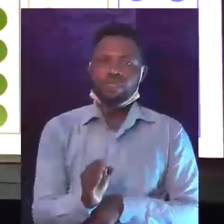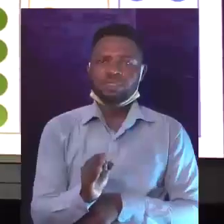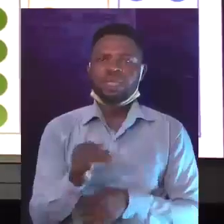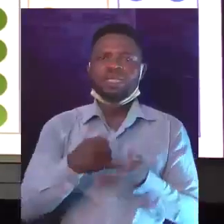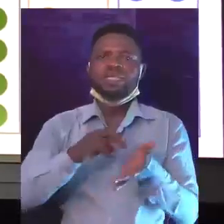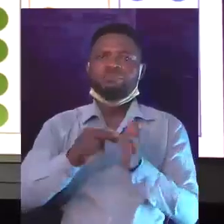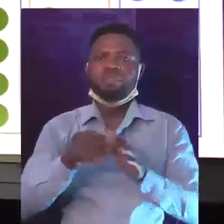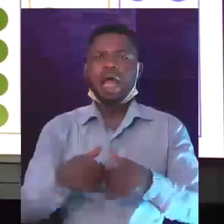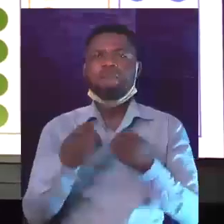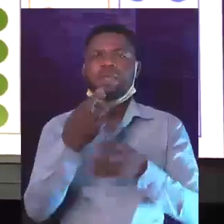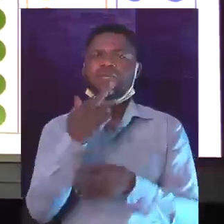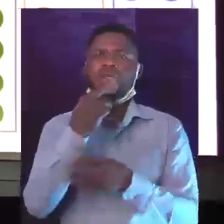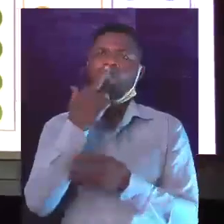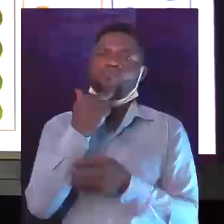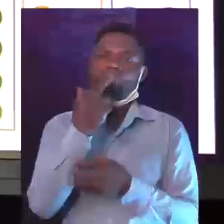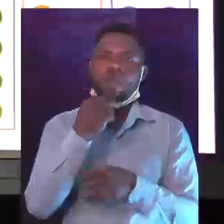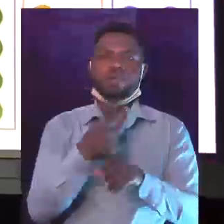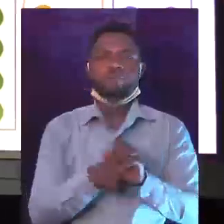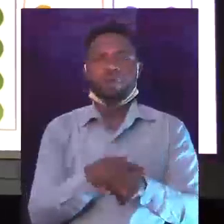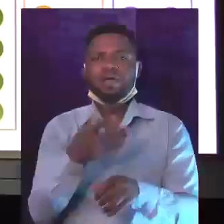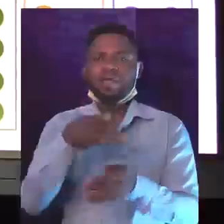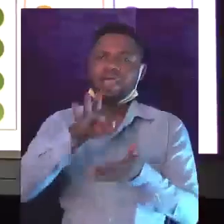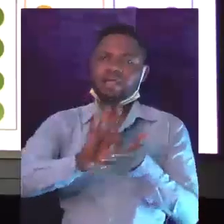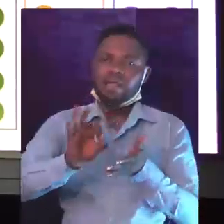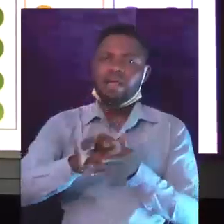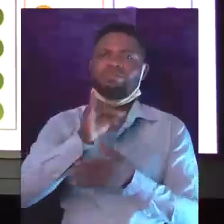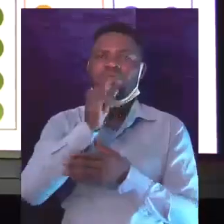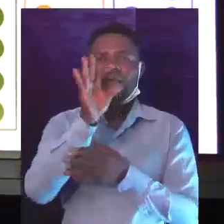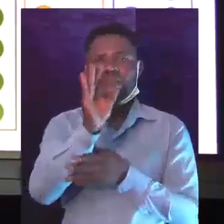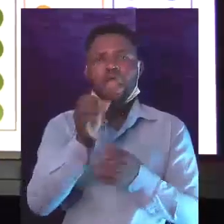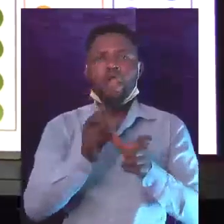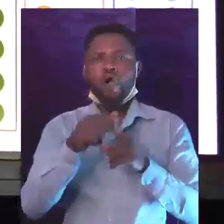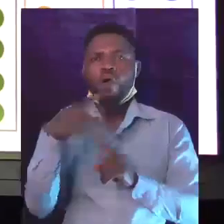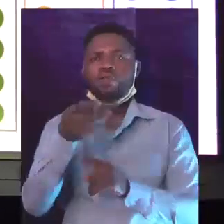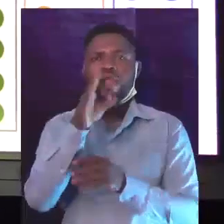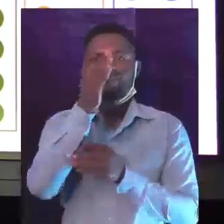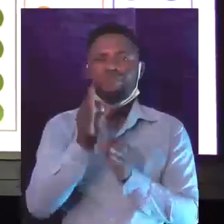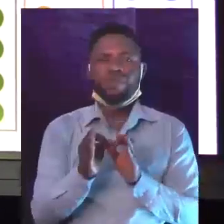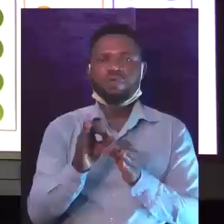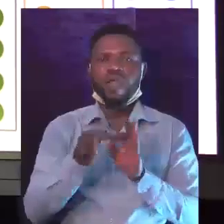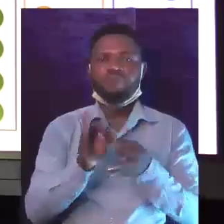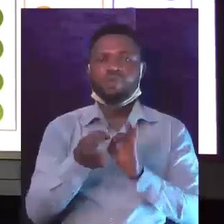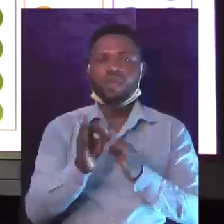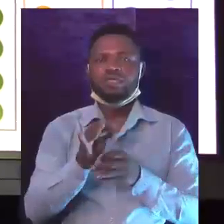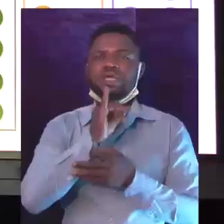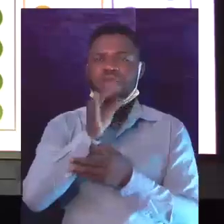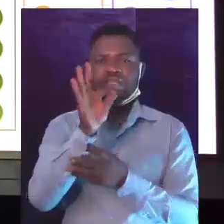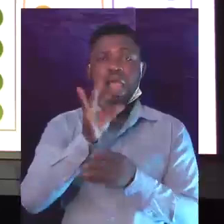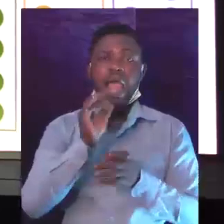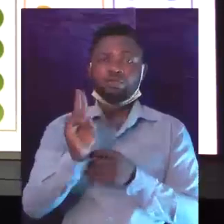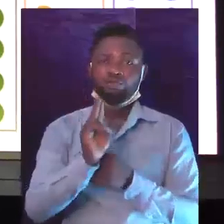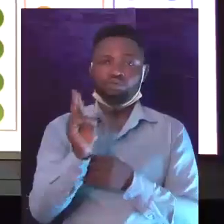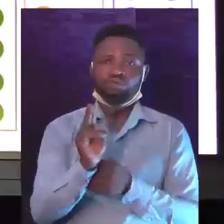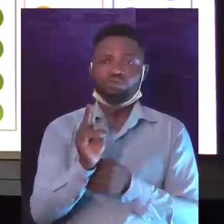means how many red balls, and that is 9. So the count is 9, or you say the frequency is 9. I use count so that you can